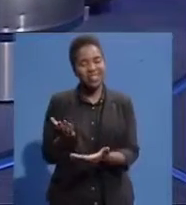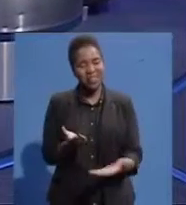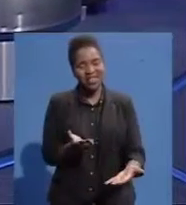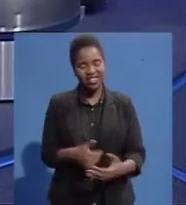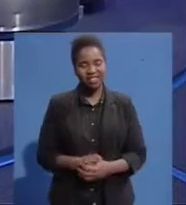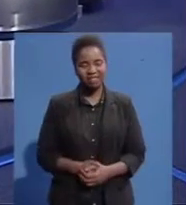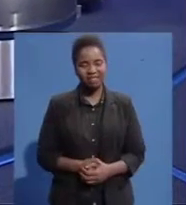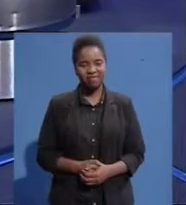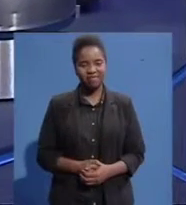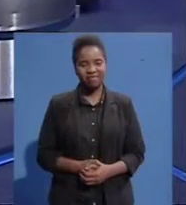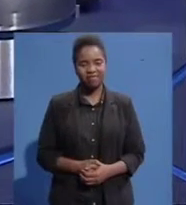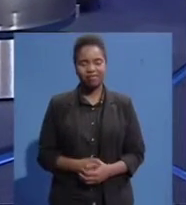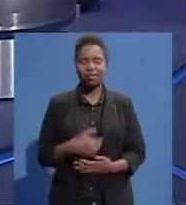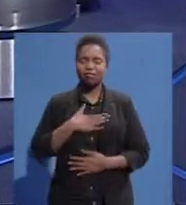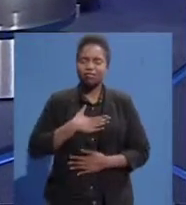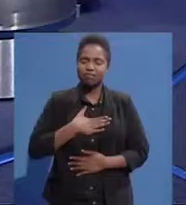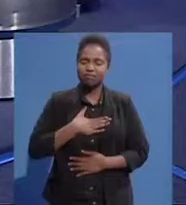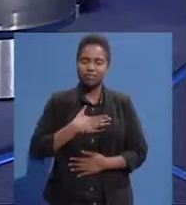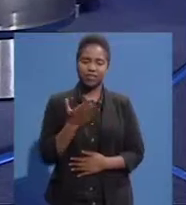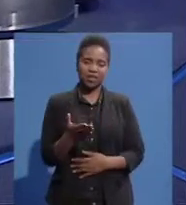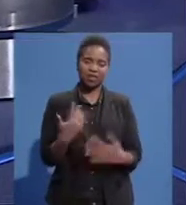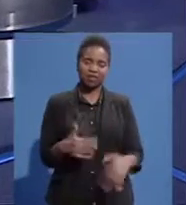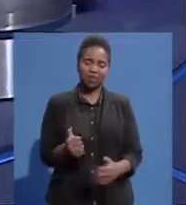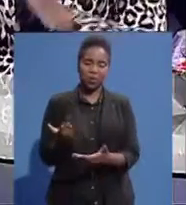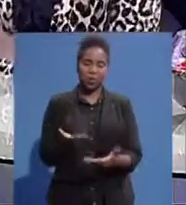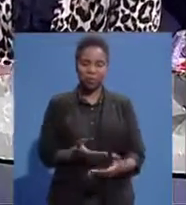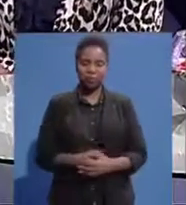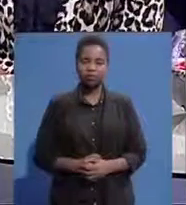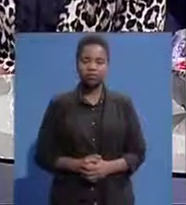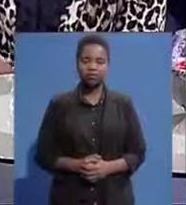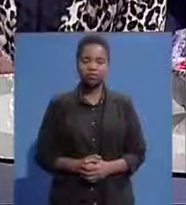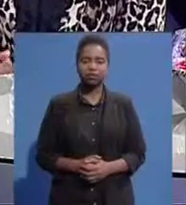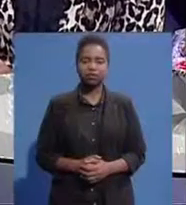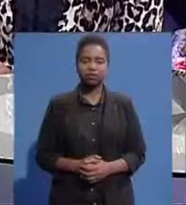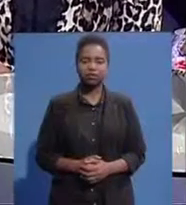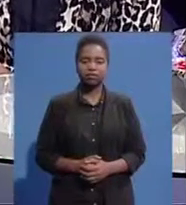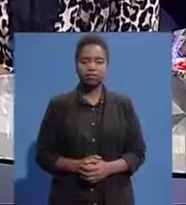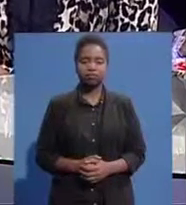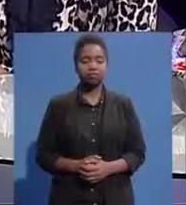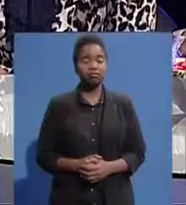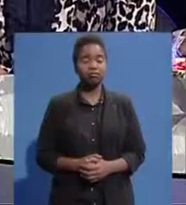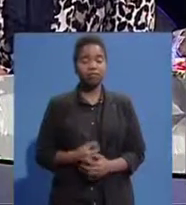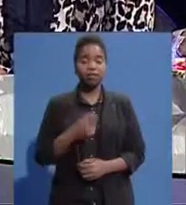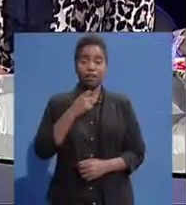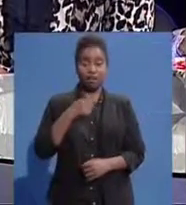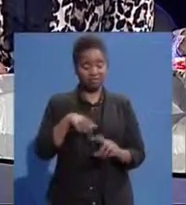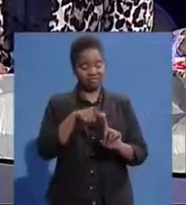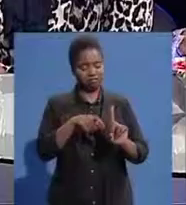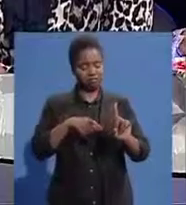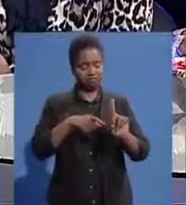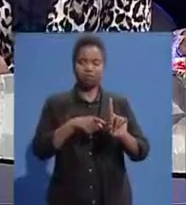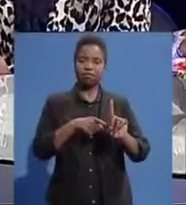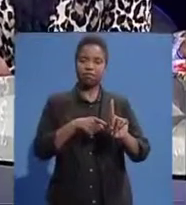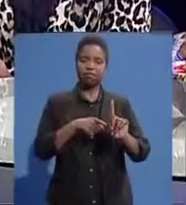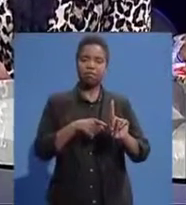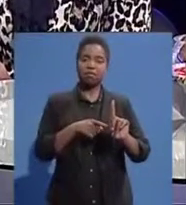show, Mr. Sparks. It's such a pleasure to have you here. It takes a man of great character to stand up at such a